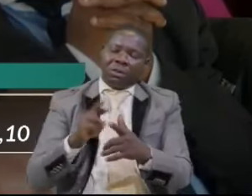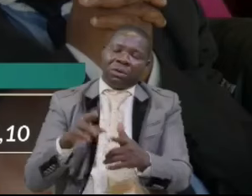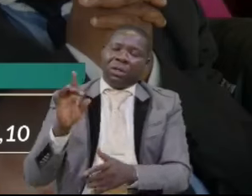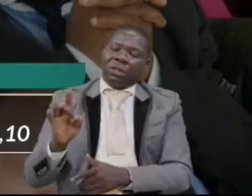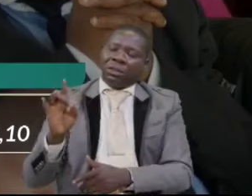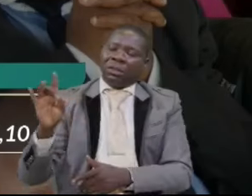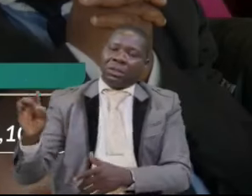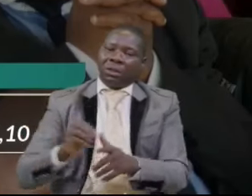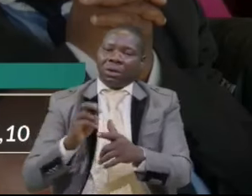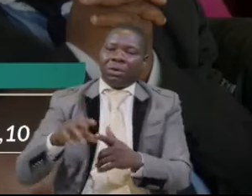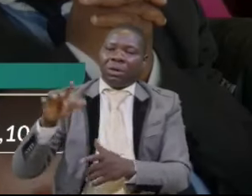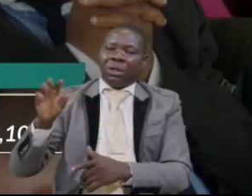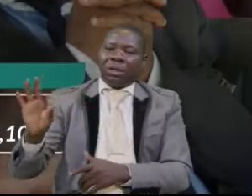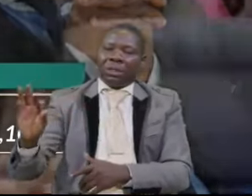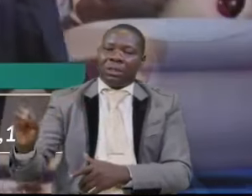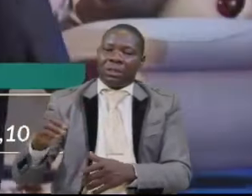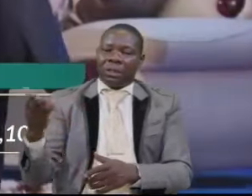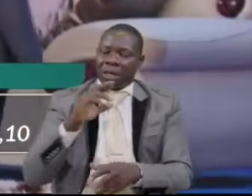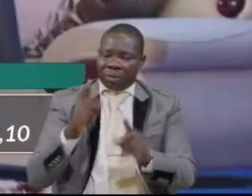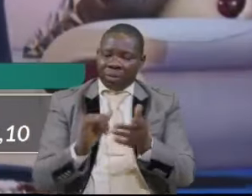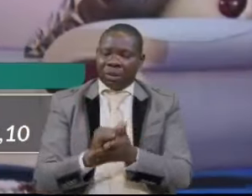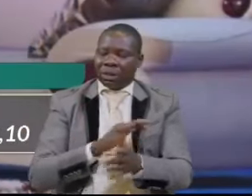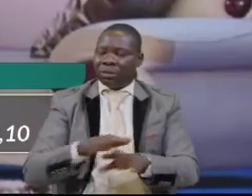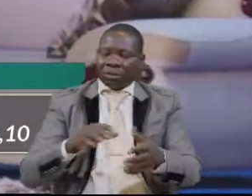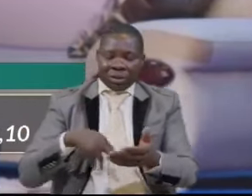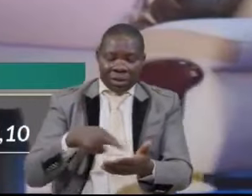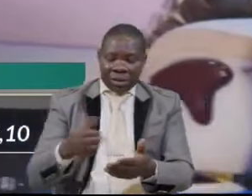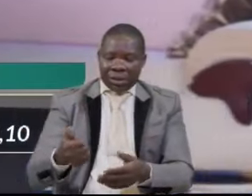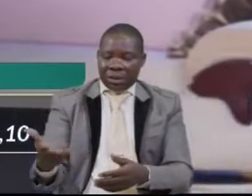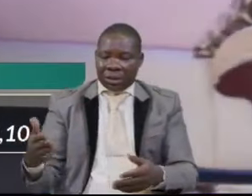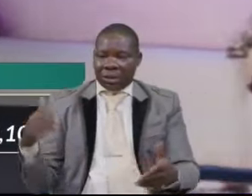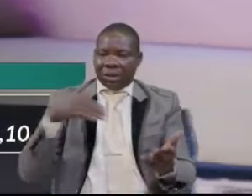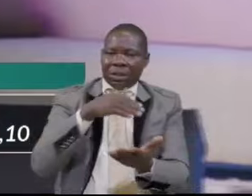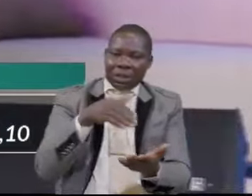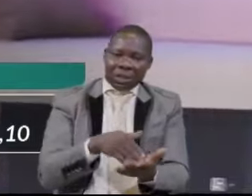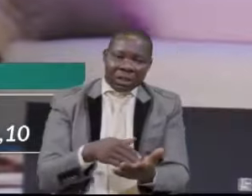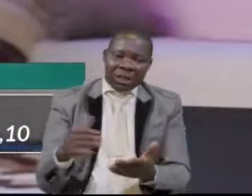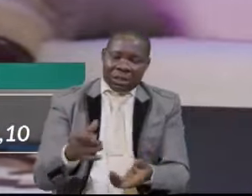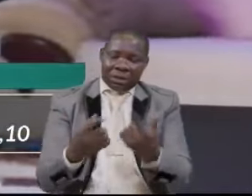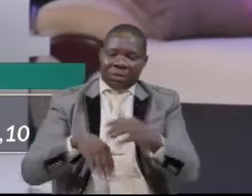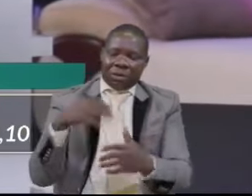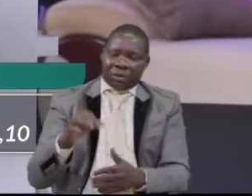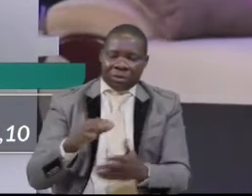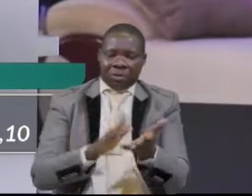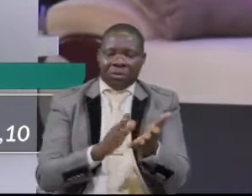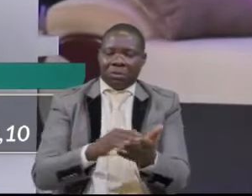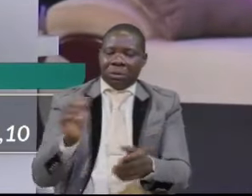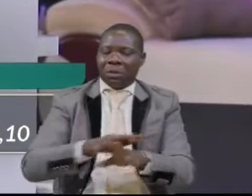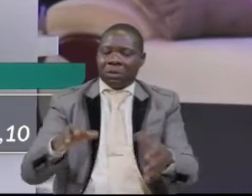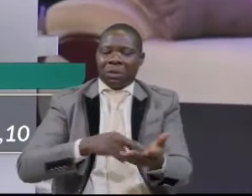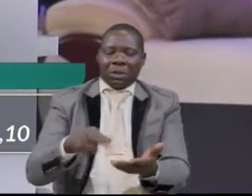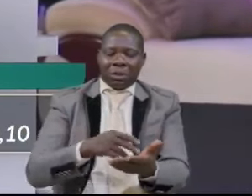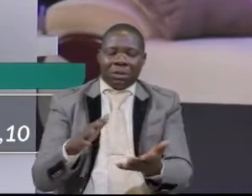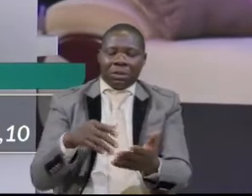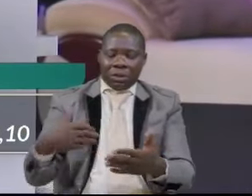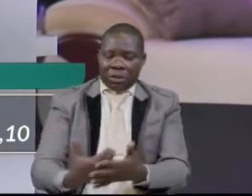are people that don't read anything anymore. They've come out of school, they won't even read newspapers. They have come out of